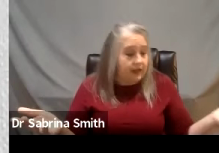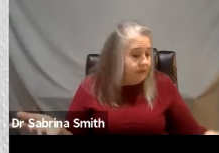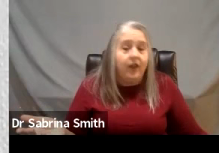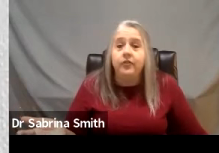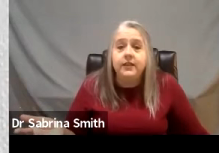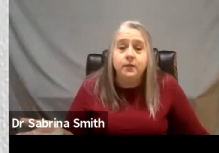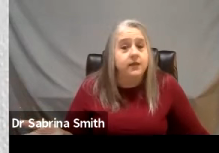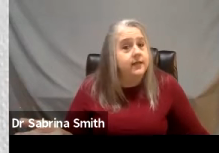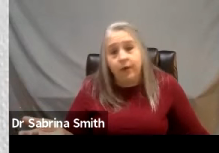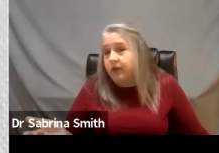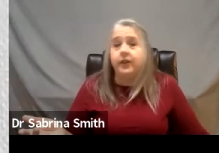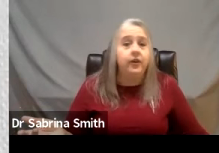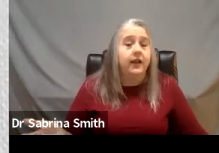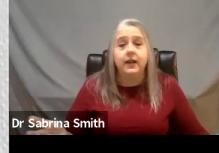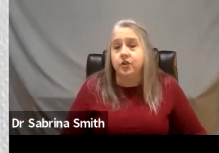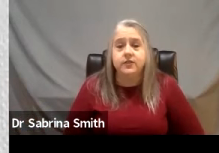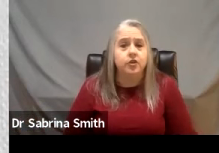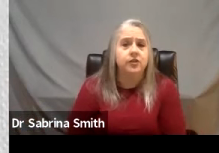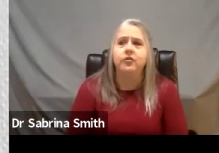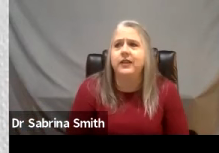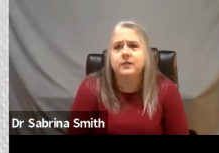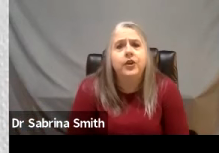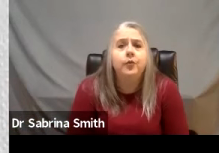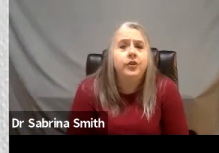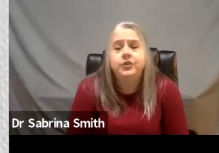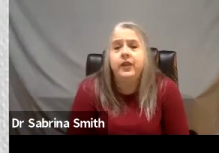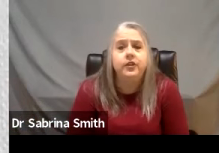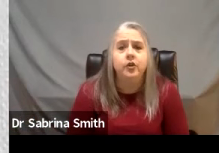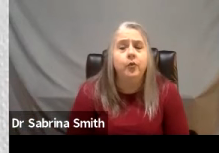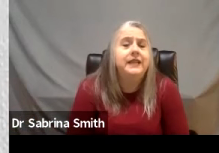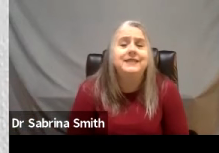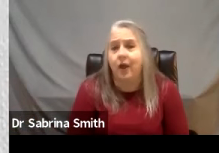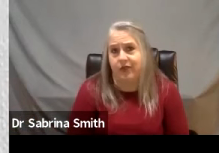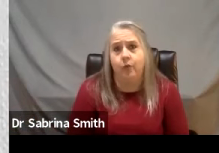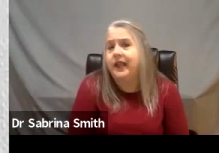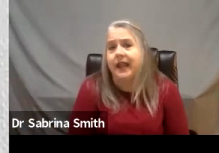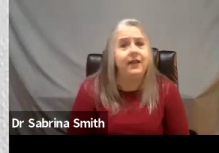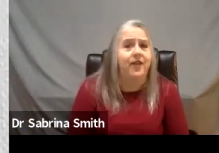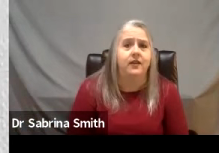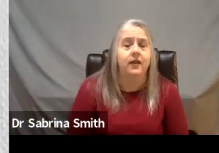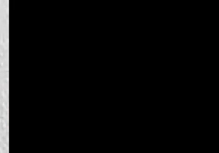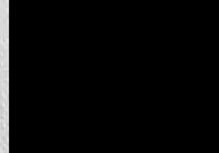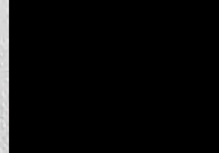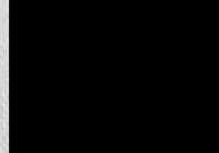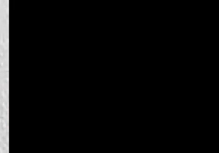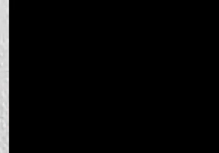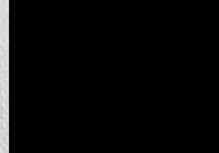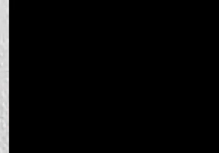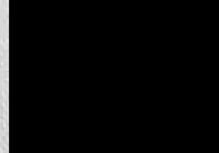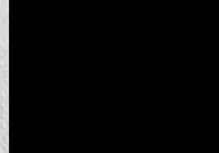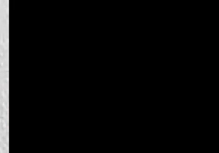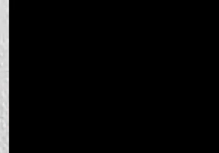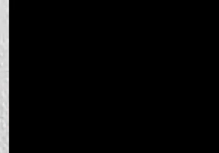thing that I found these because I went on the internet and I started searching for things. What do they do? What is out there? What can I find? And I found